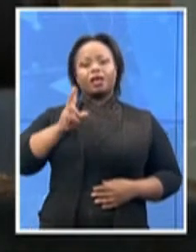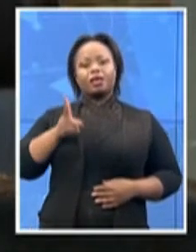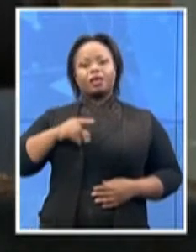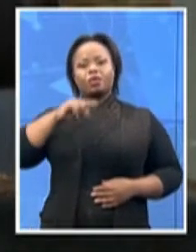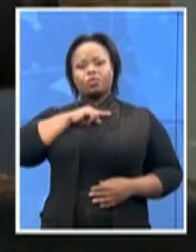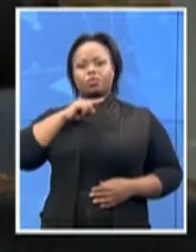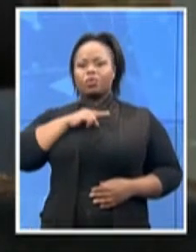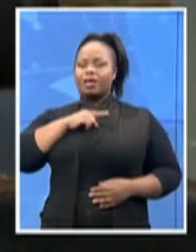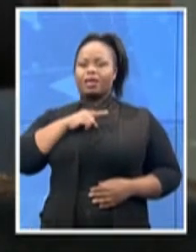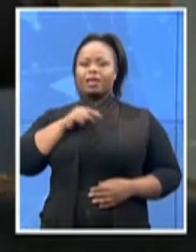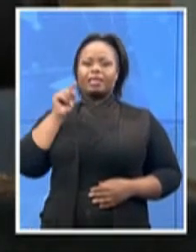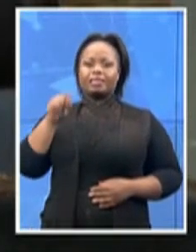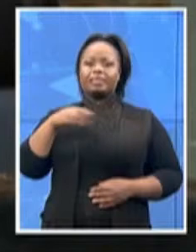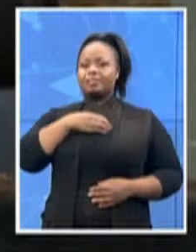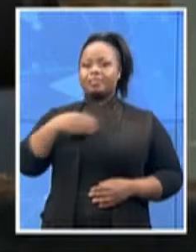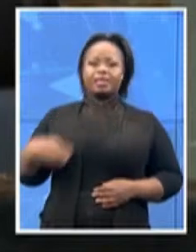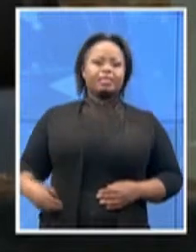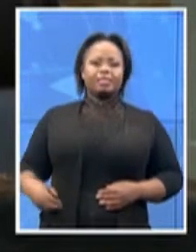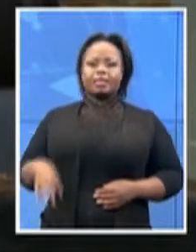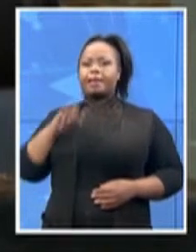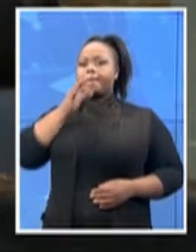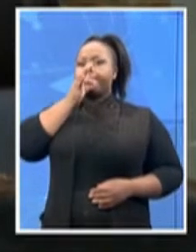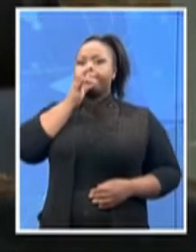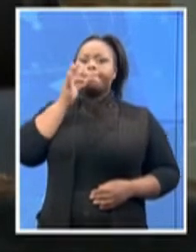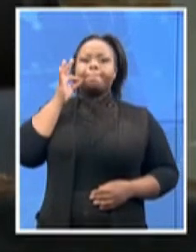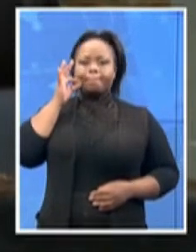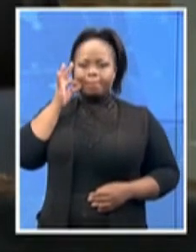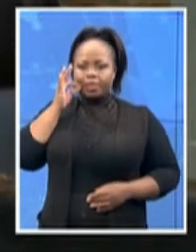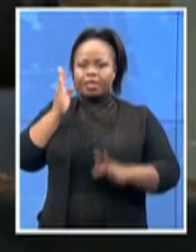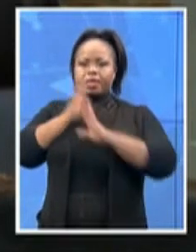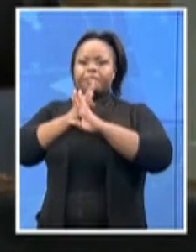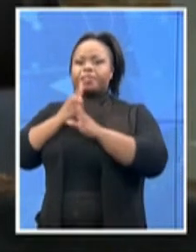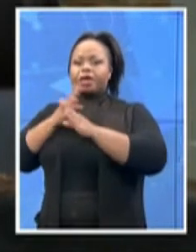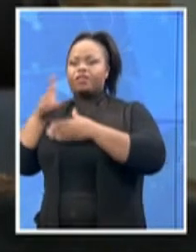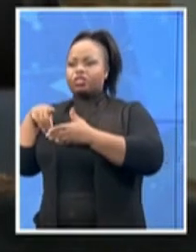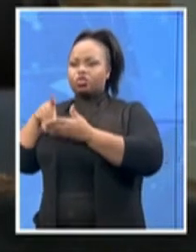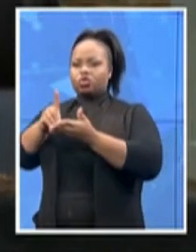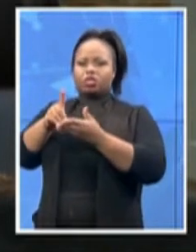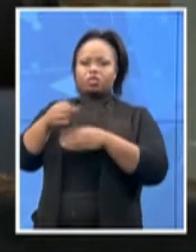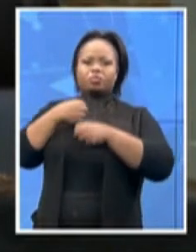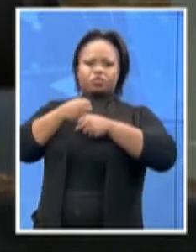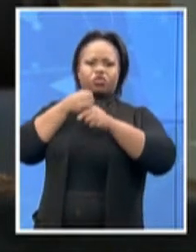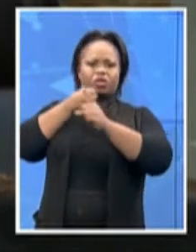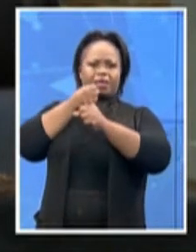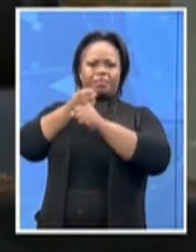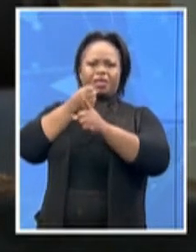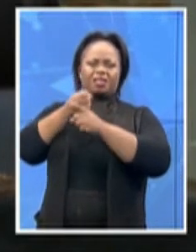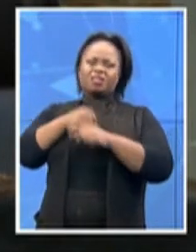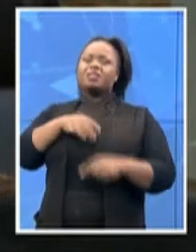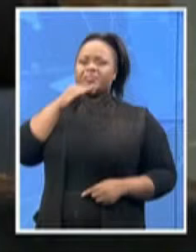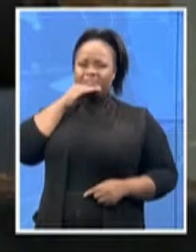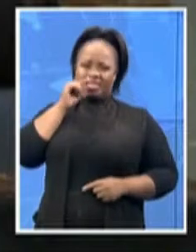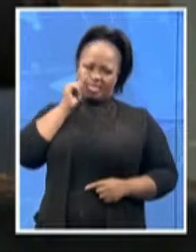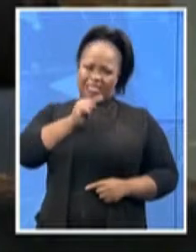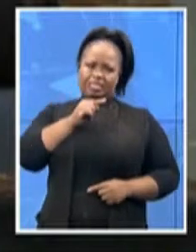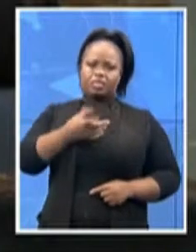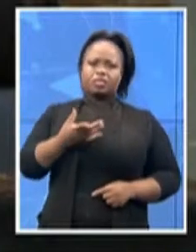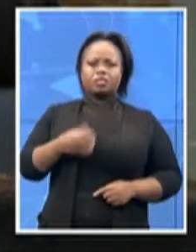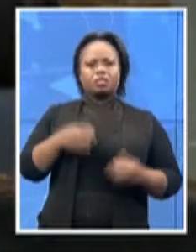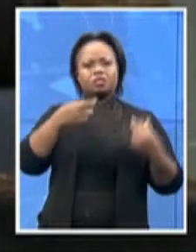private donations to his campaign, ran against the very essence of his obligations laid out in